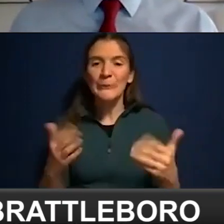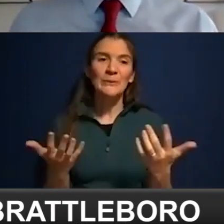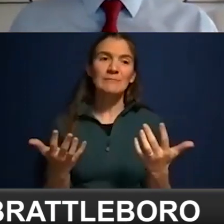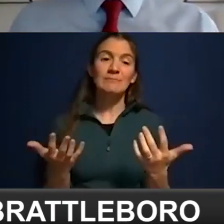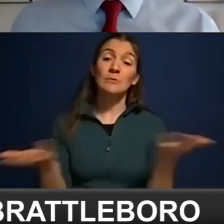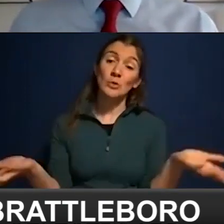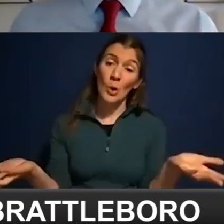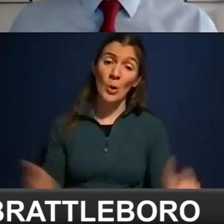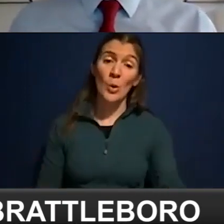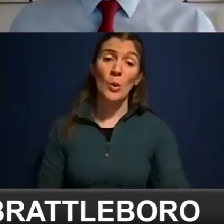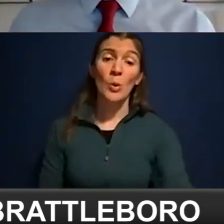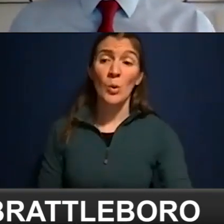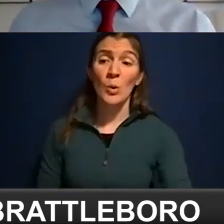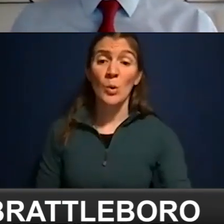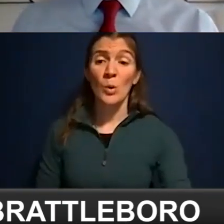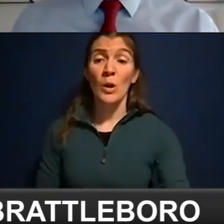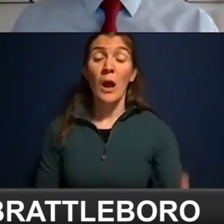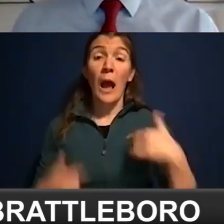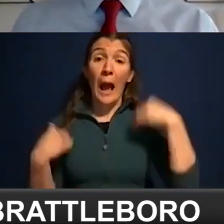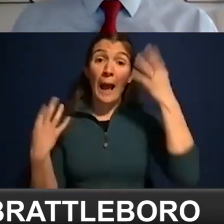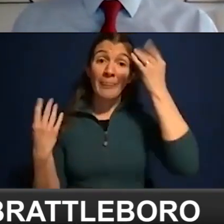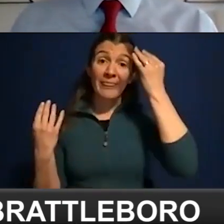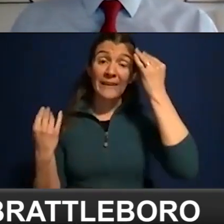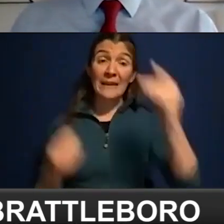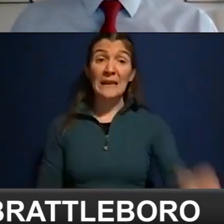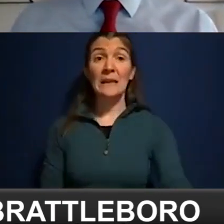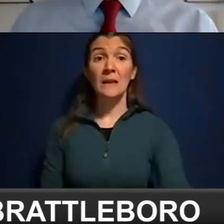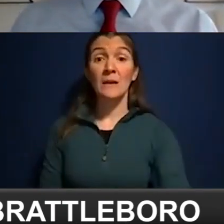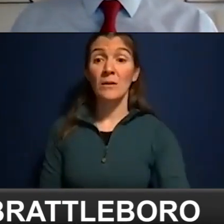So I'm wondering if